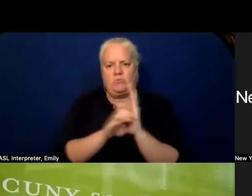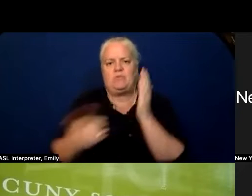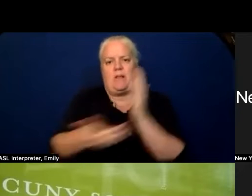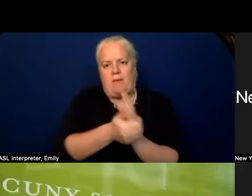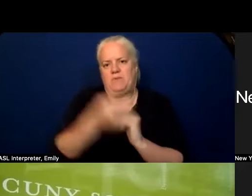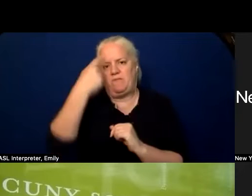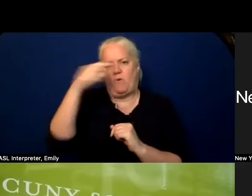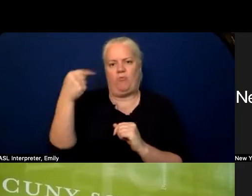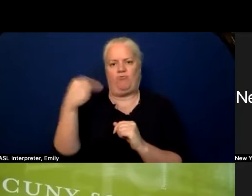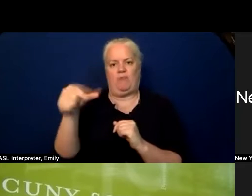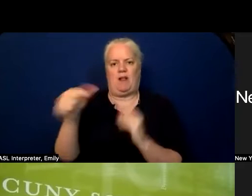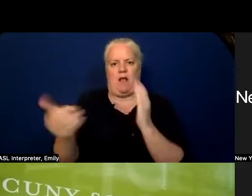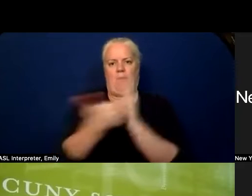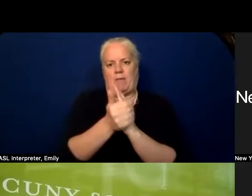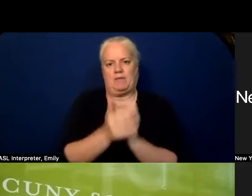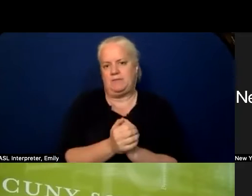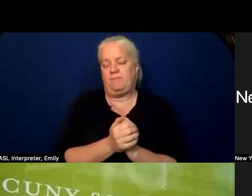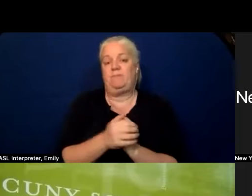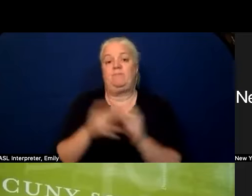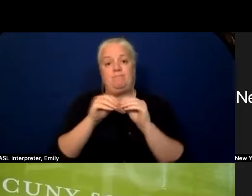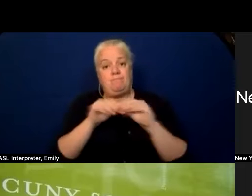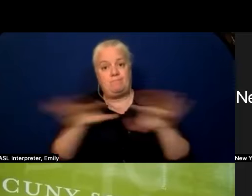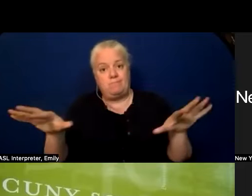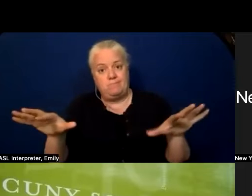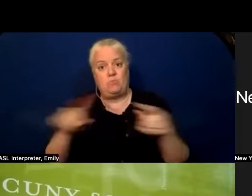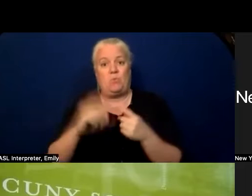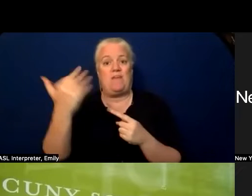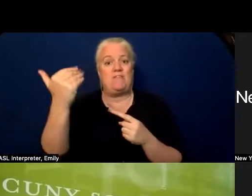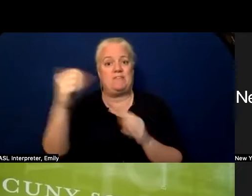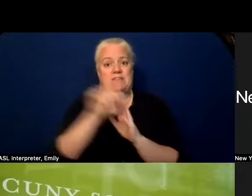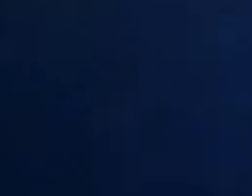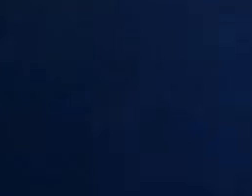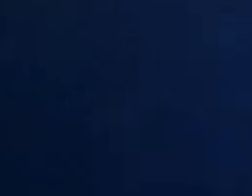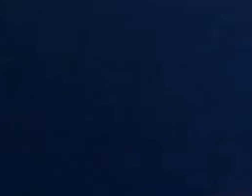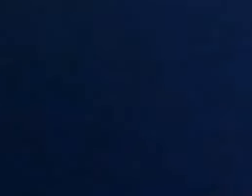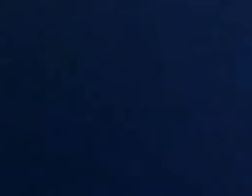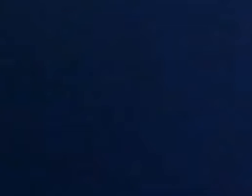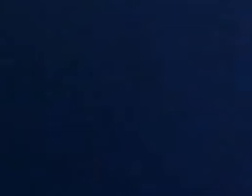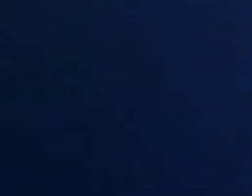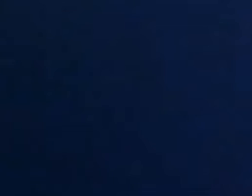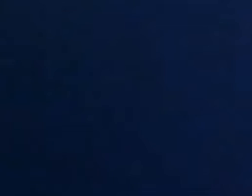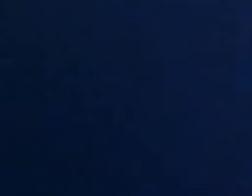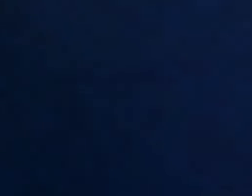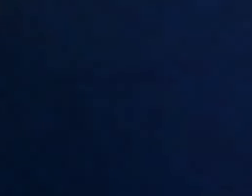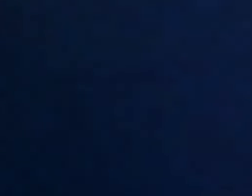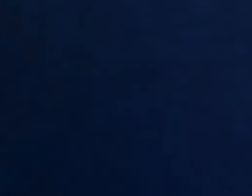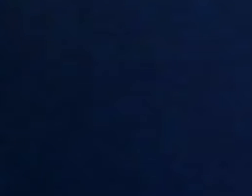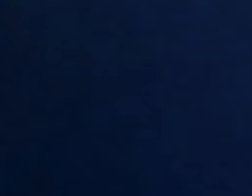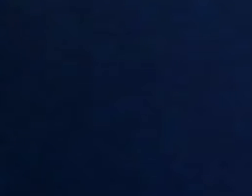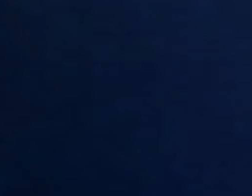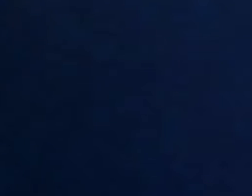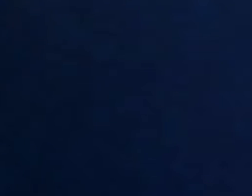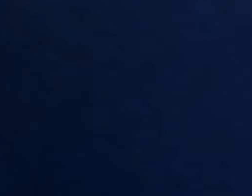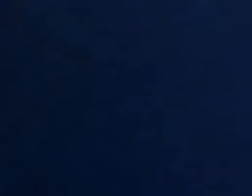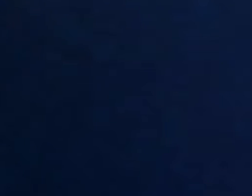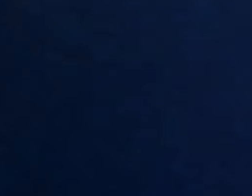Amendment work is taking hold in over 15 states at this point. Professor Rebecca Bratspies